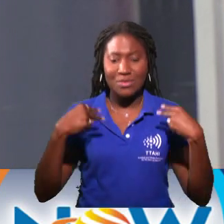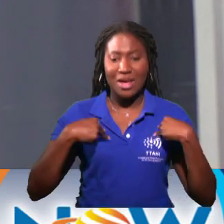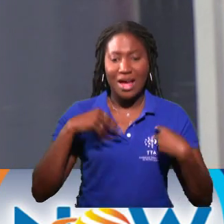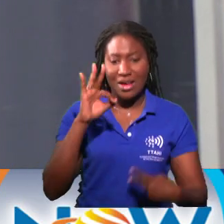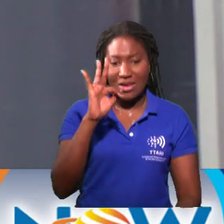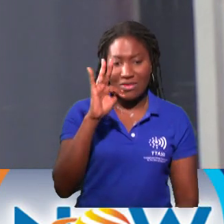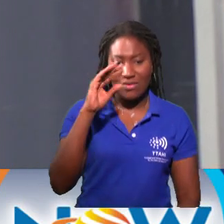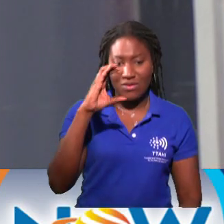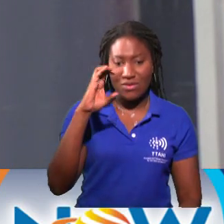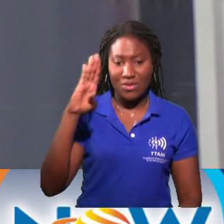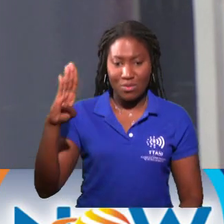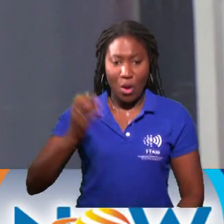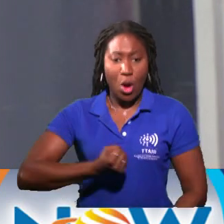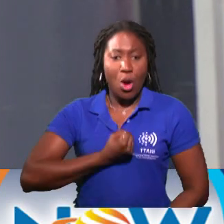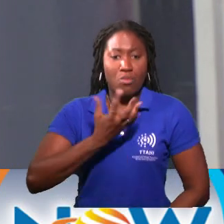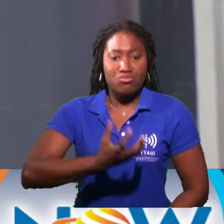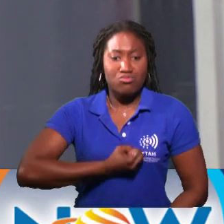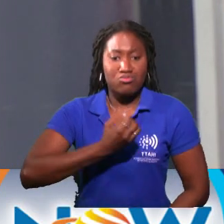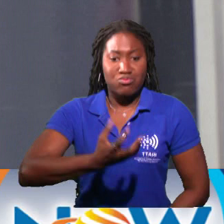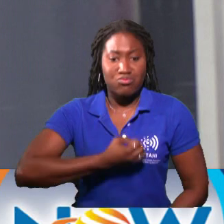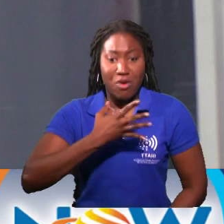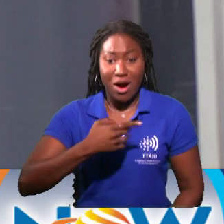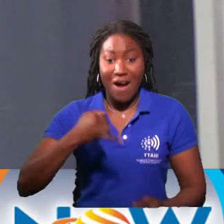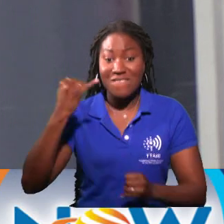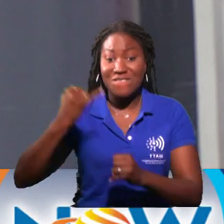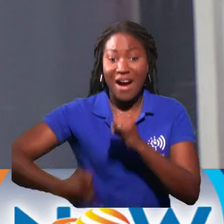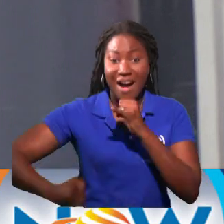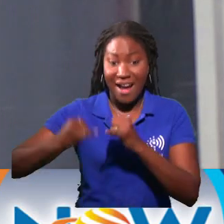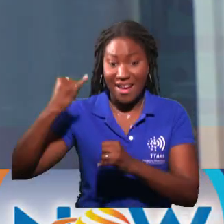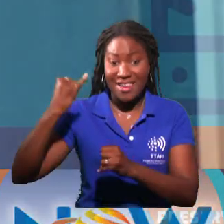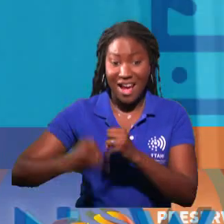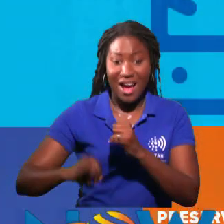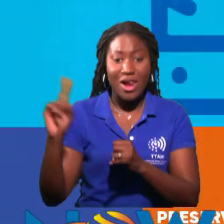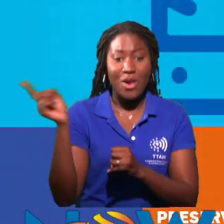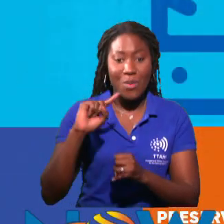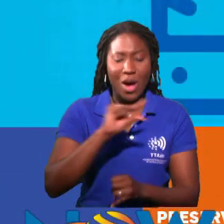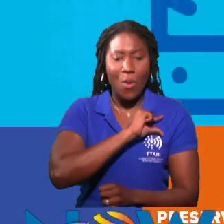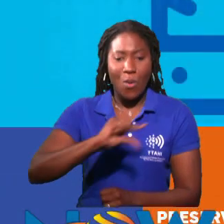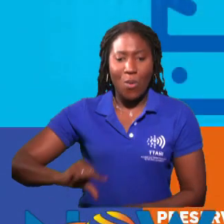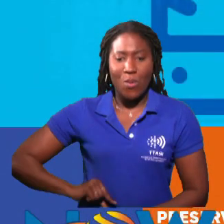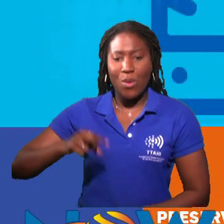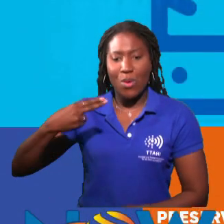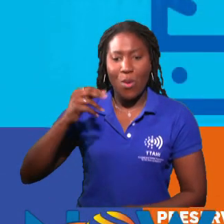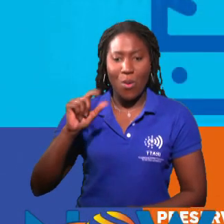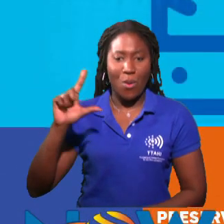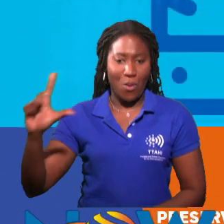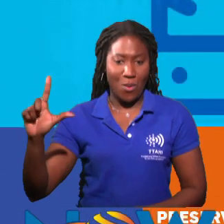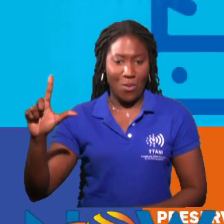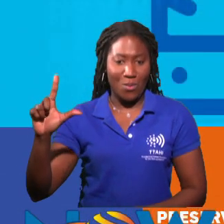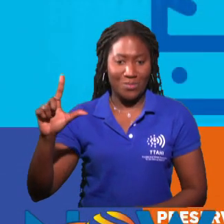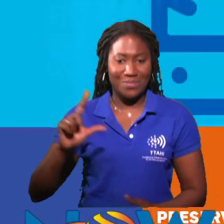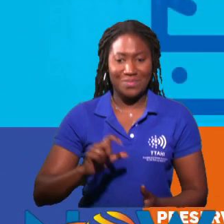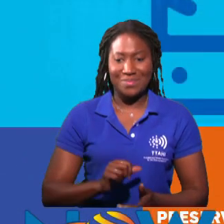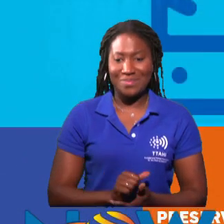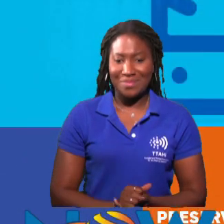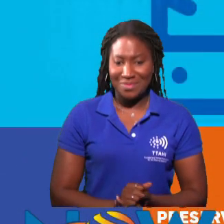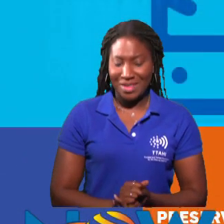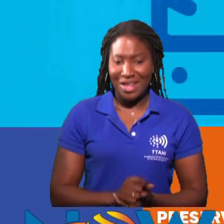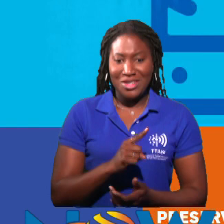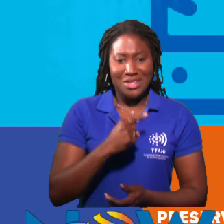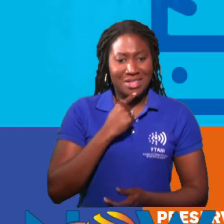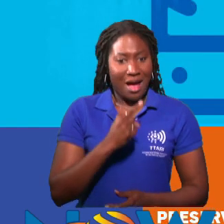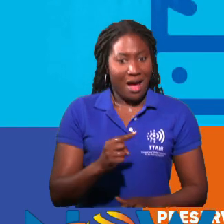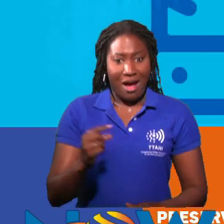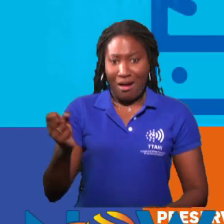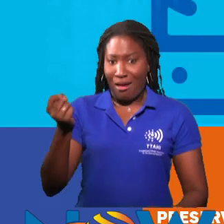Citizens National Poetry Slam Grand Slam final at Queen's Hall. Hold on, I just had to breathe for a short second